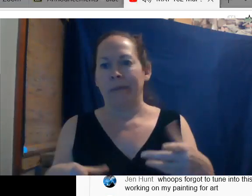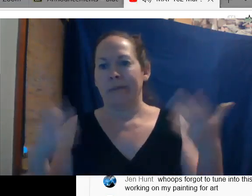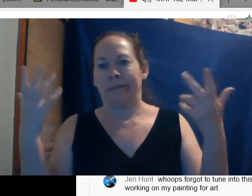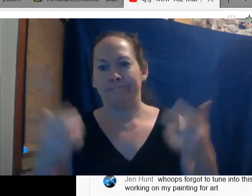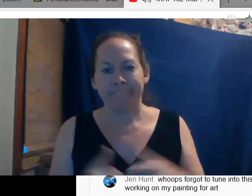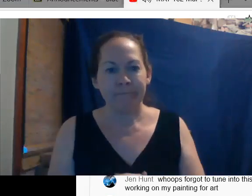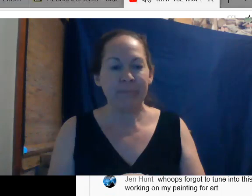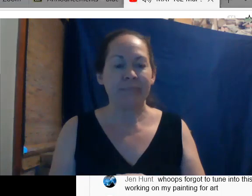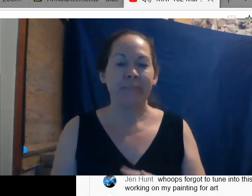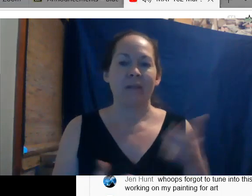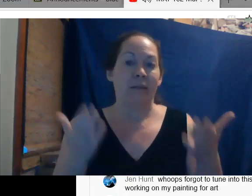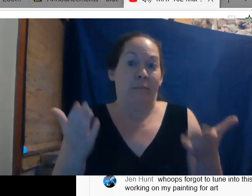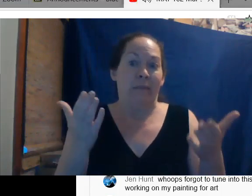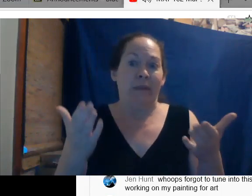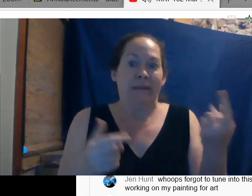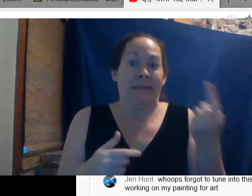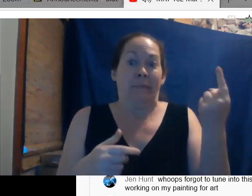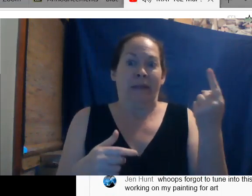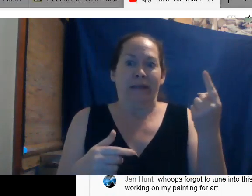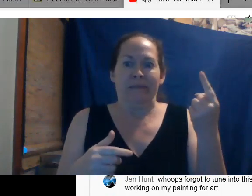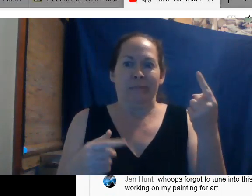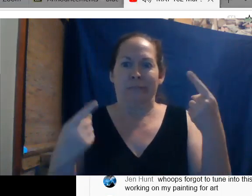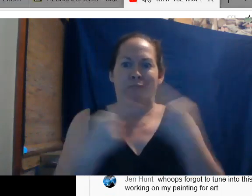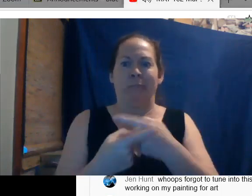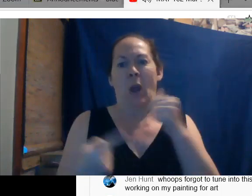might be a local echo coming through.